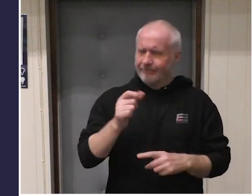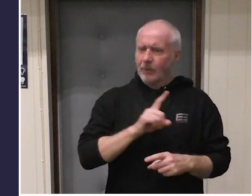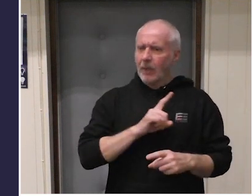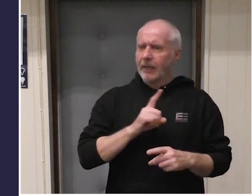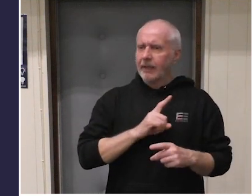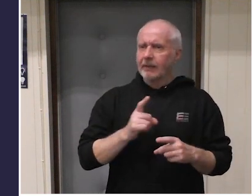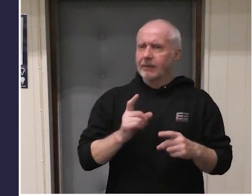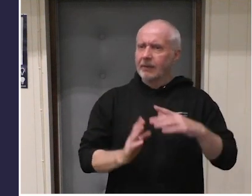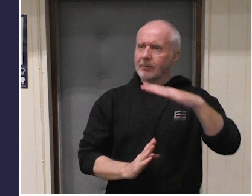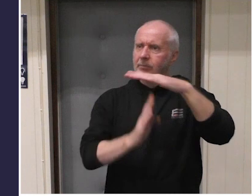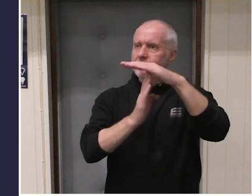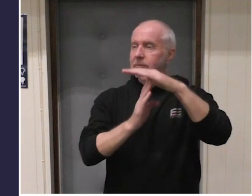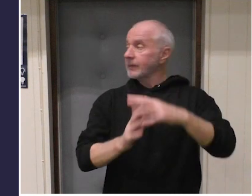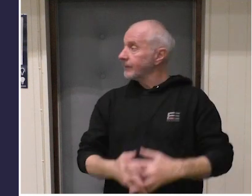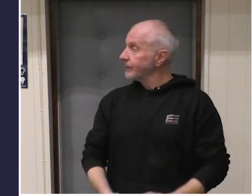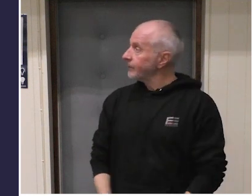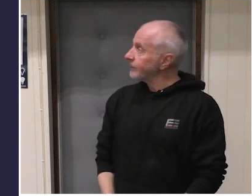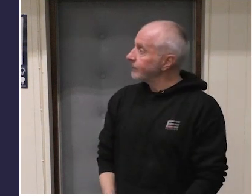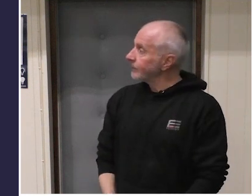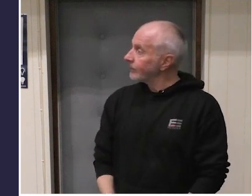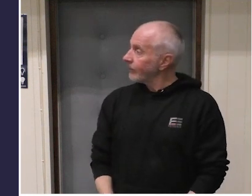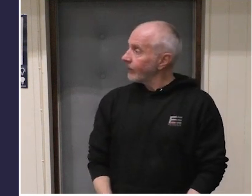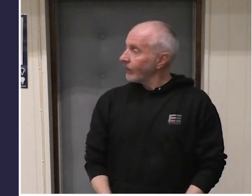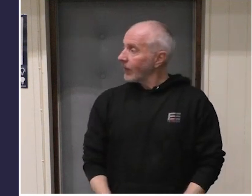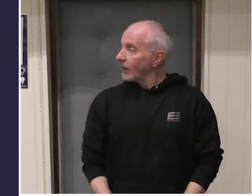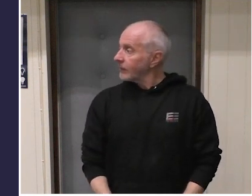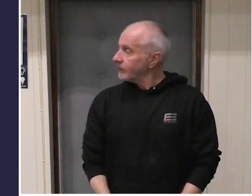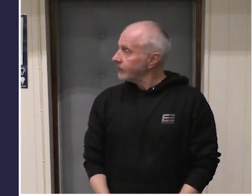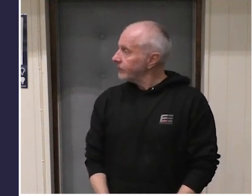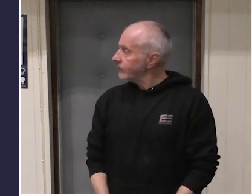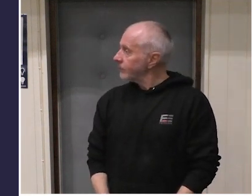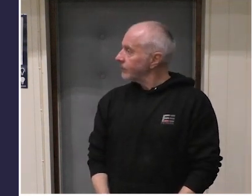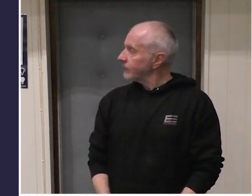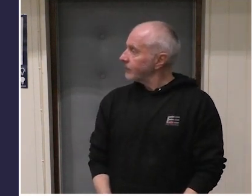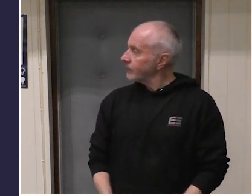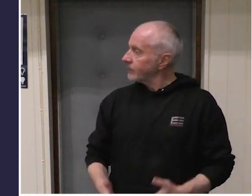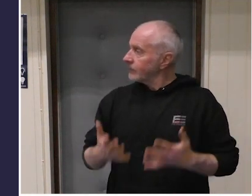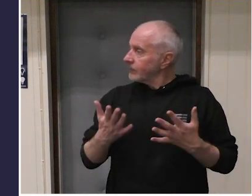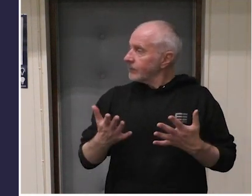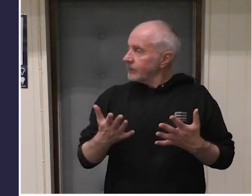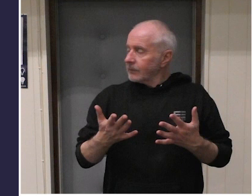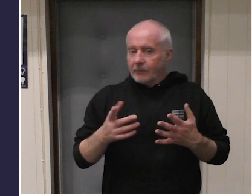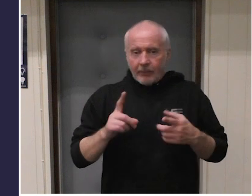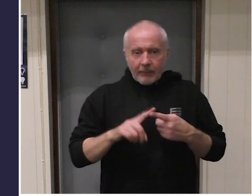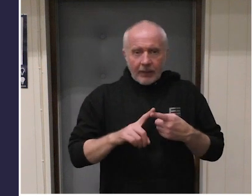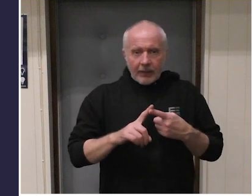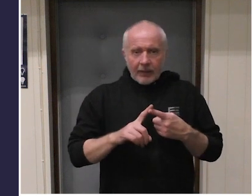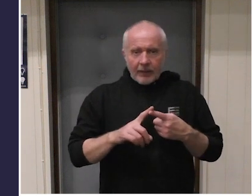for example, they may be floppy. They may need to be floppy on average, okay? So if there's some sort of floppiness